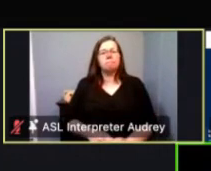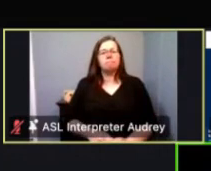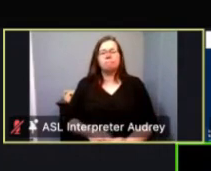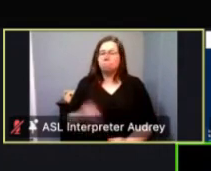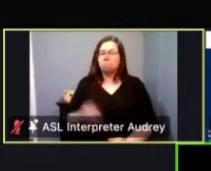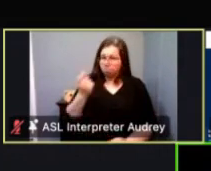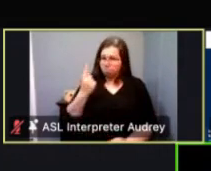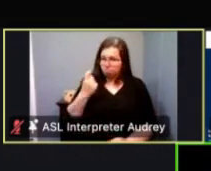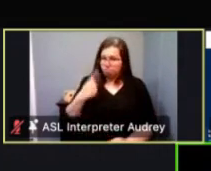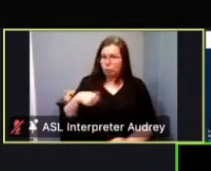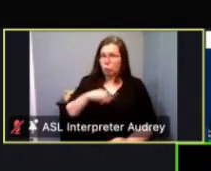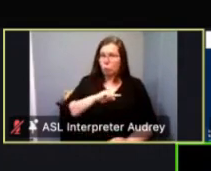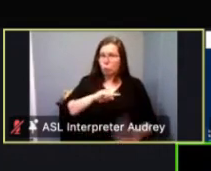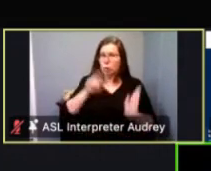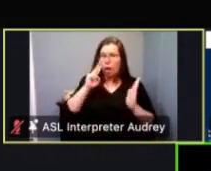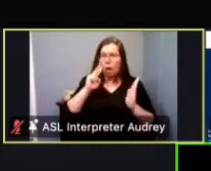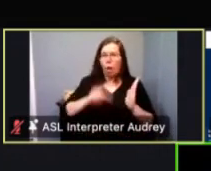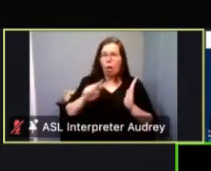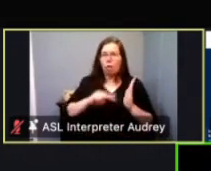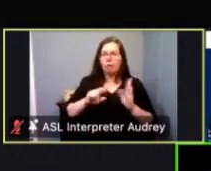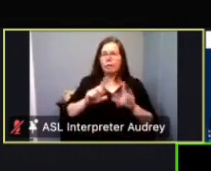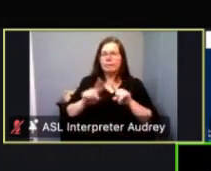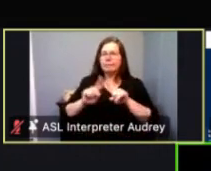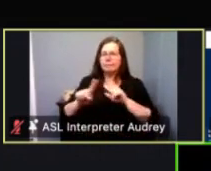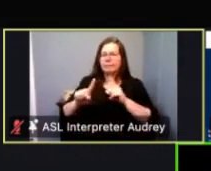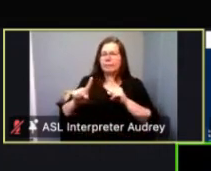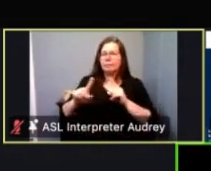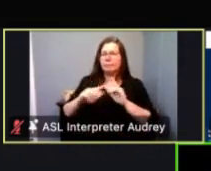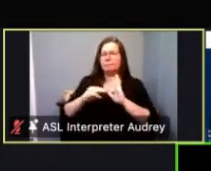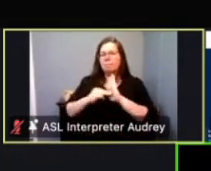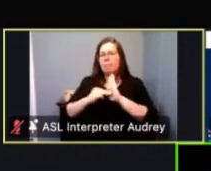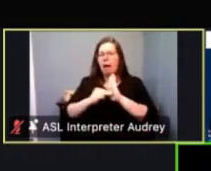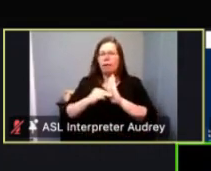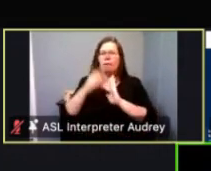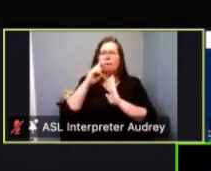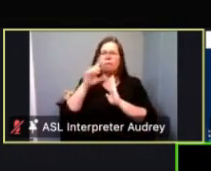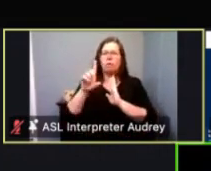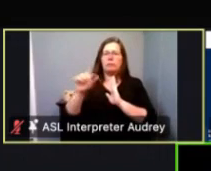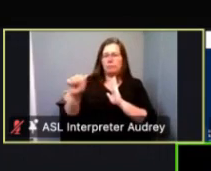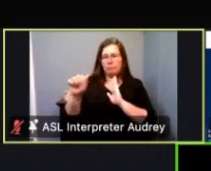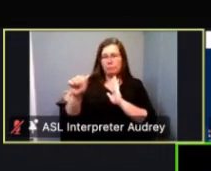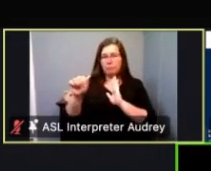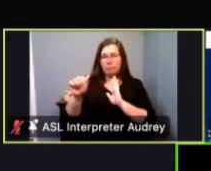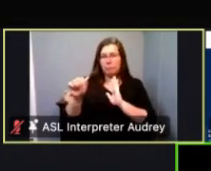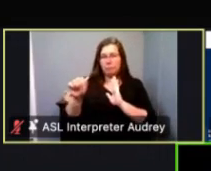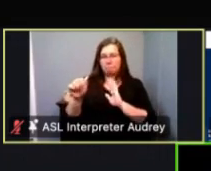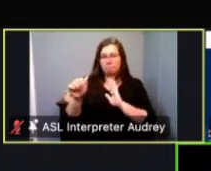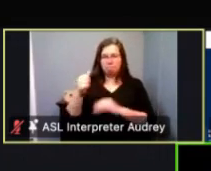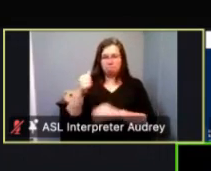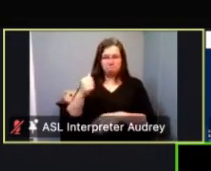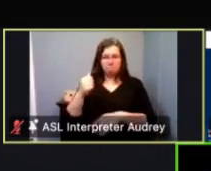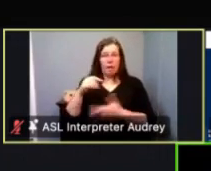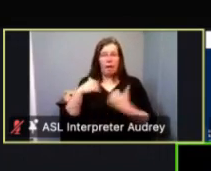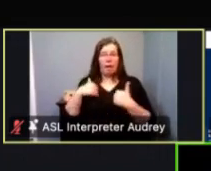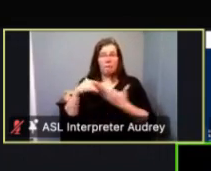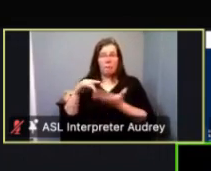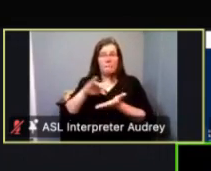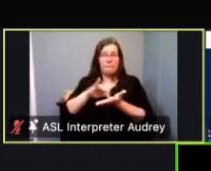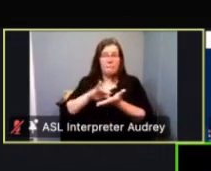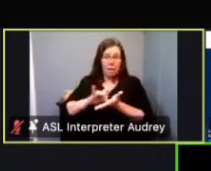Now we're going to look at the models of disability as well, the medical model and the social